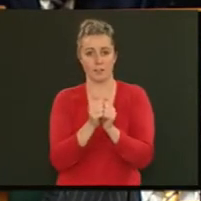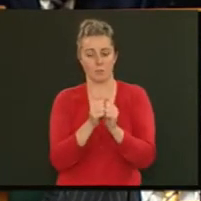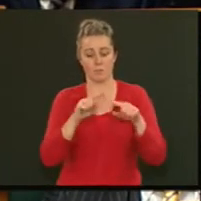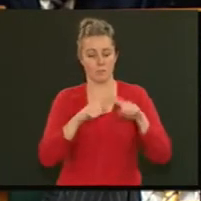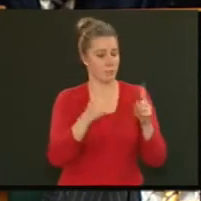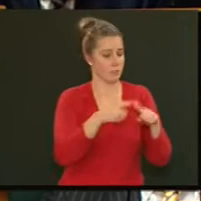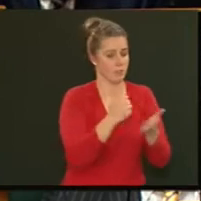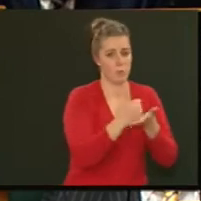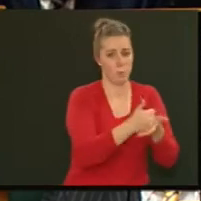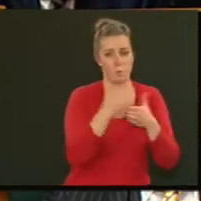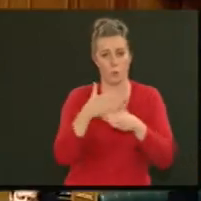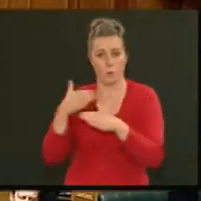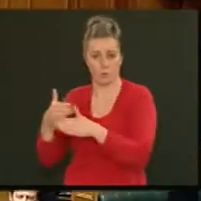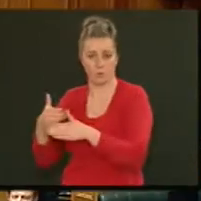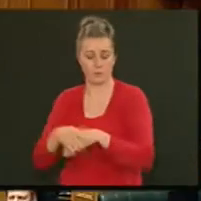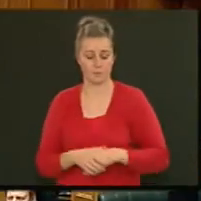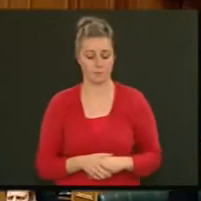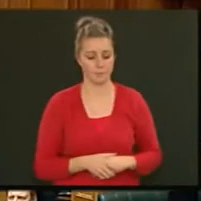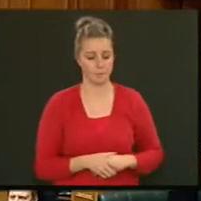support workers.